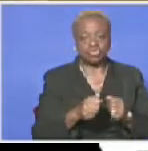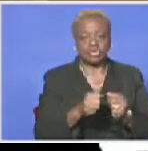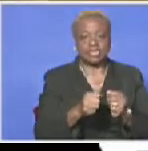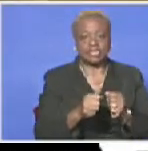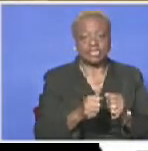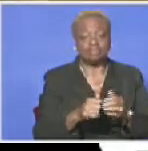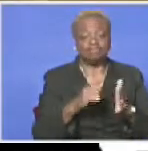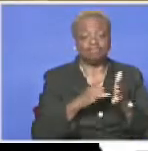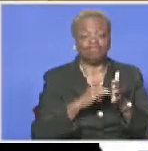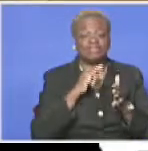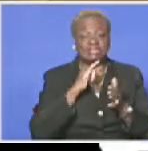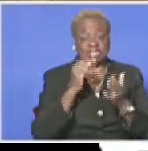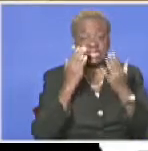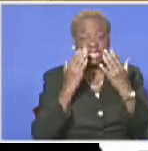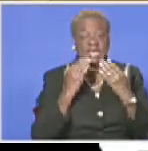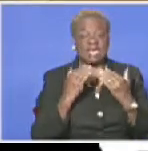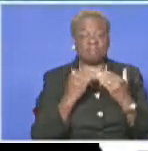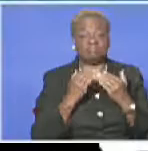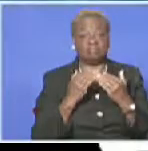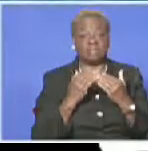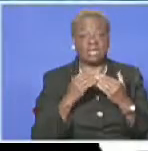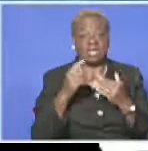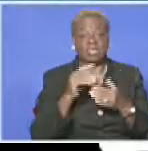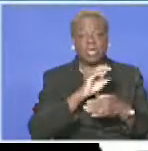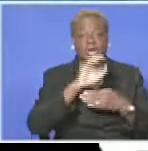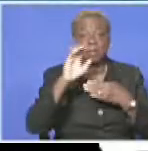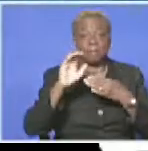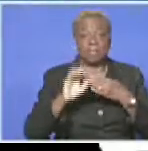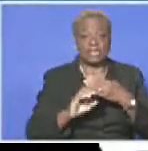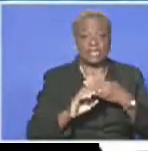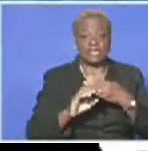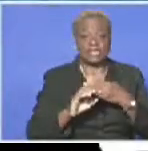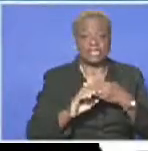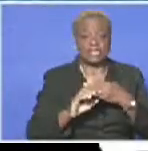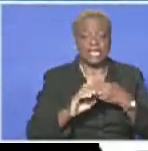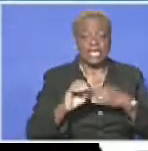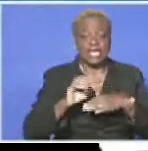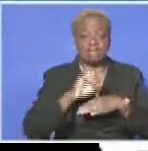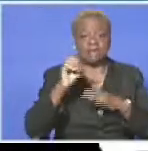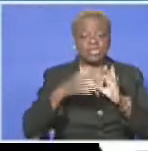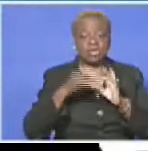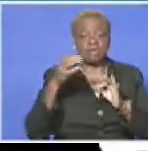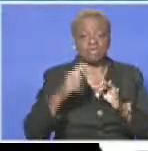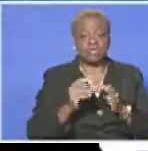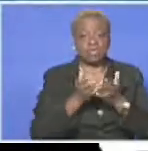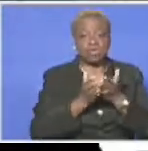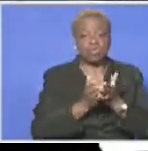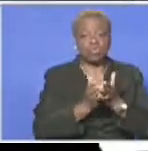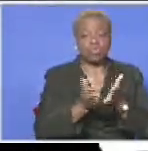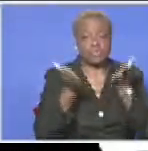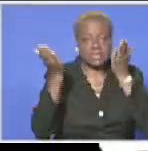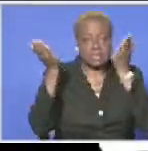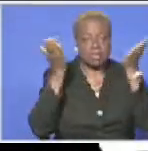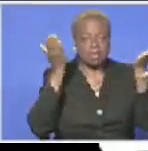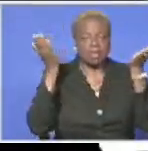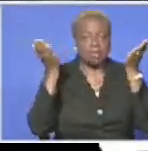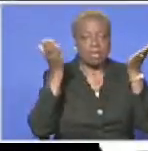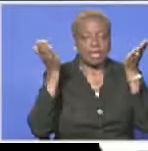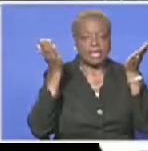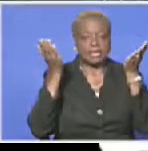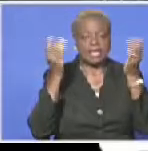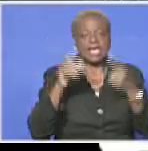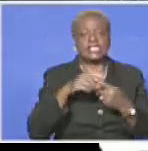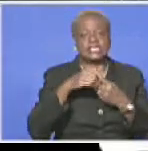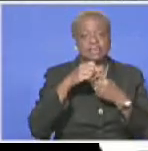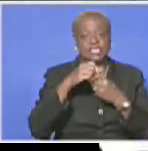it is devastating, the complete evaporation of the cruise market. And especially on our city